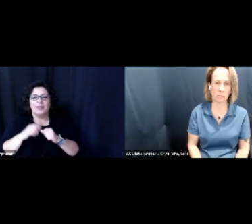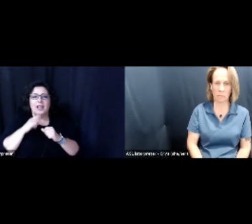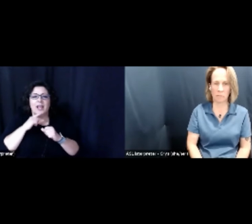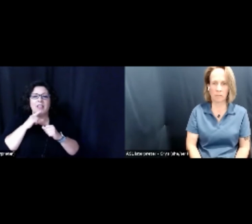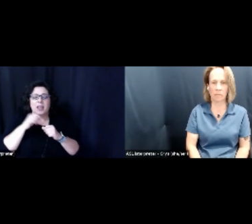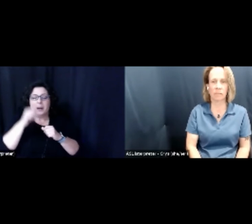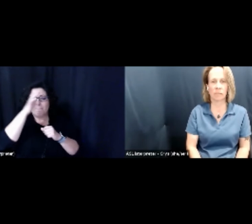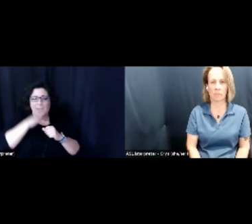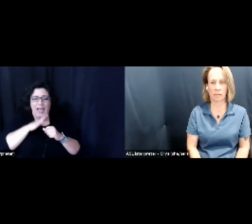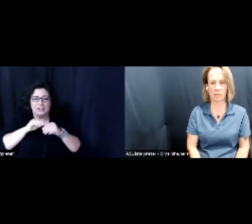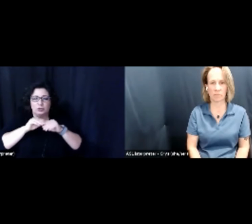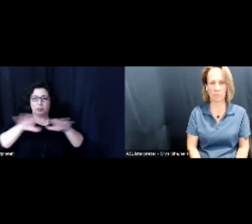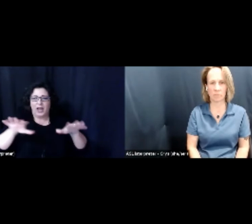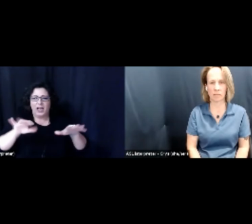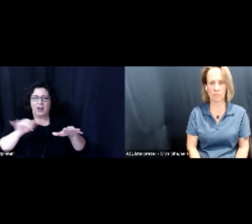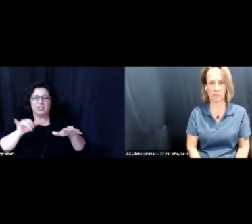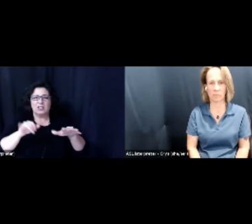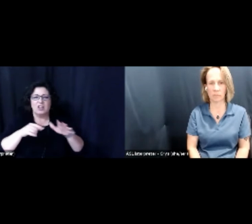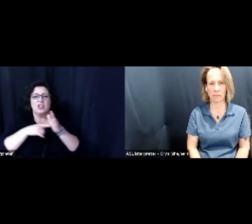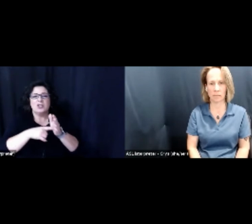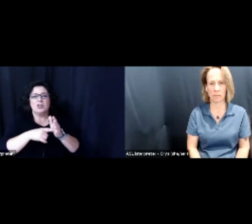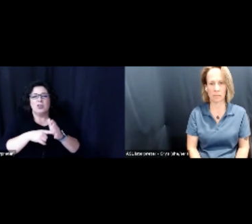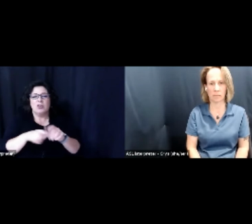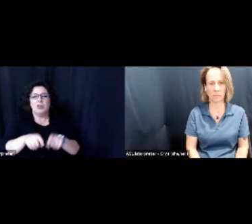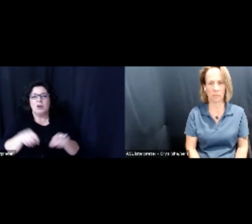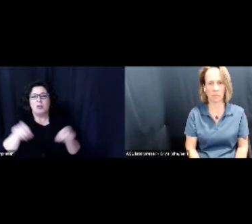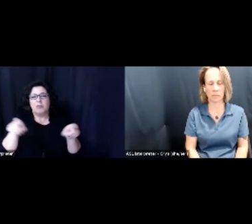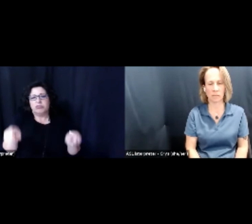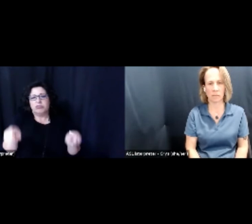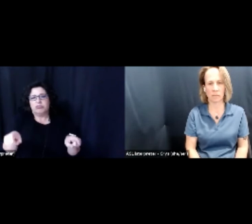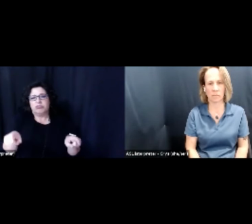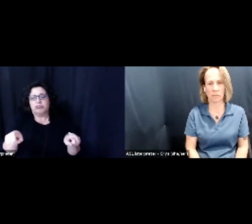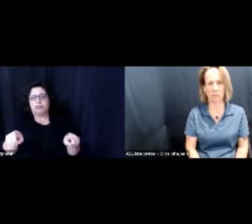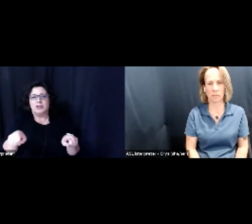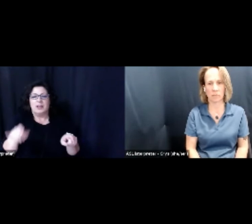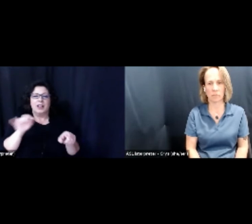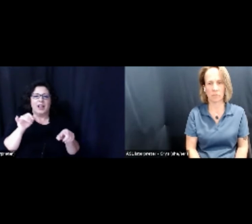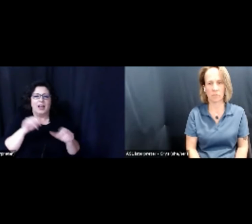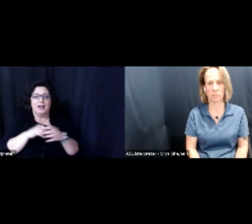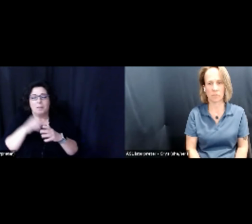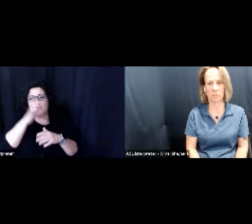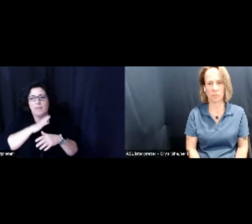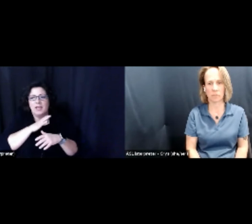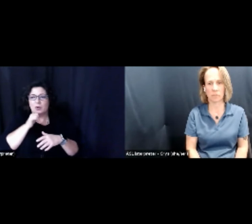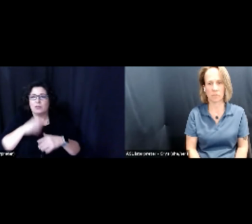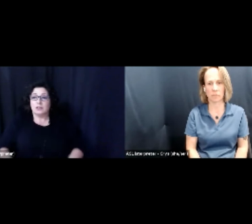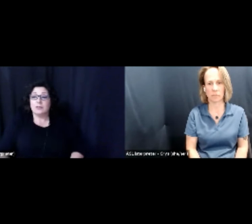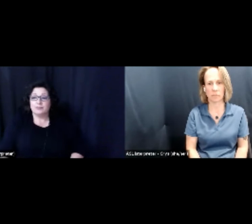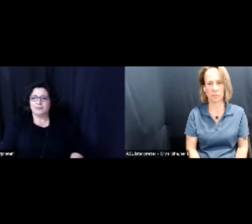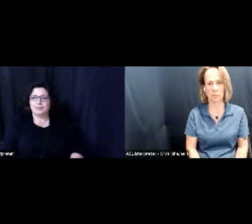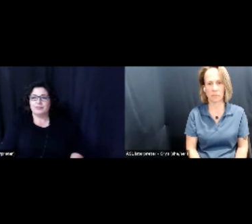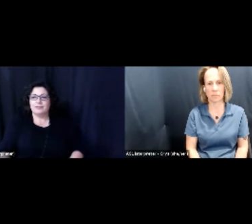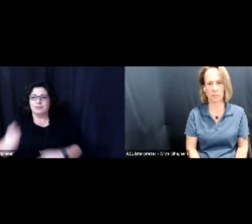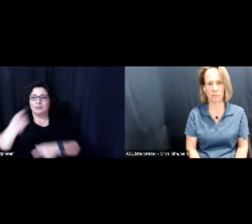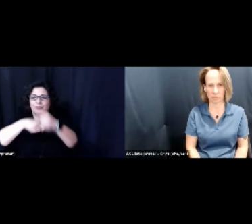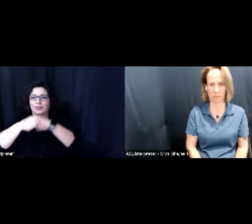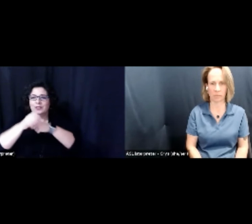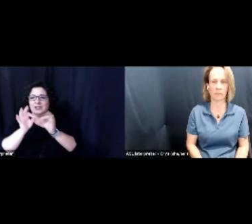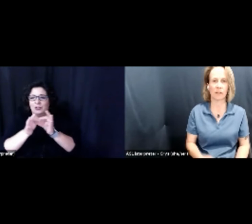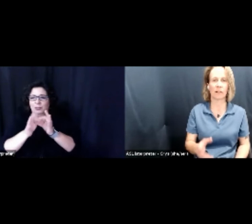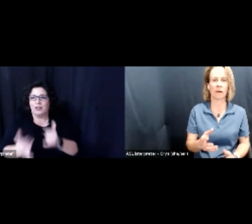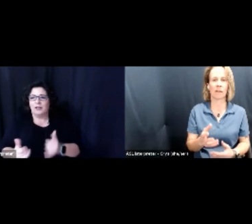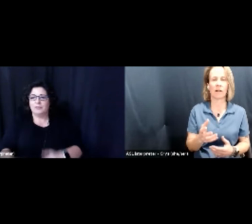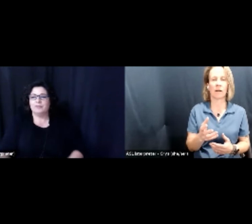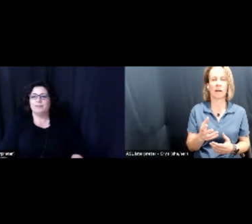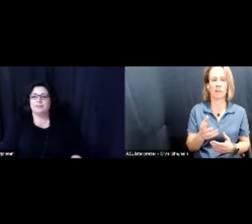manspreading before, right? So this kind of plays into that nonverbal body language of like men potentially taking up more space and women taking up less space,